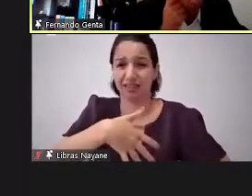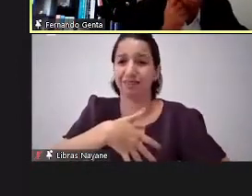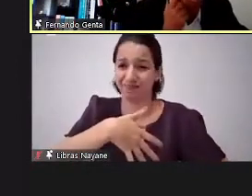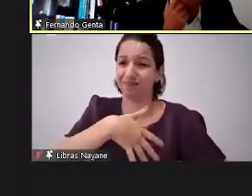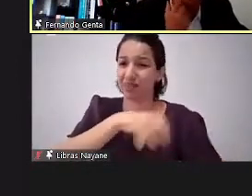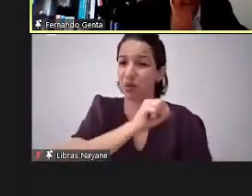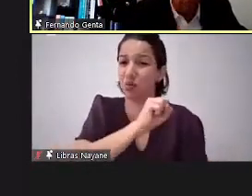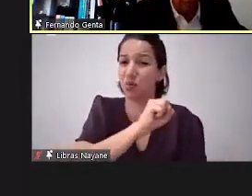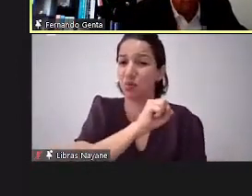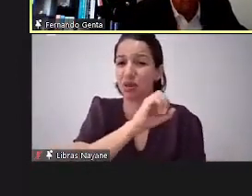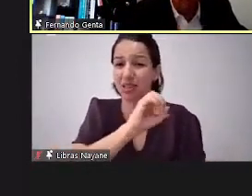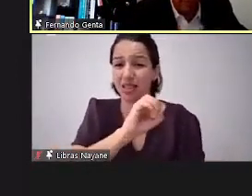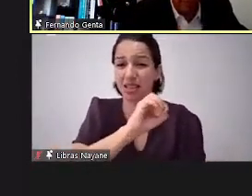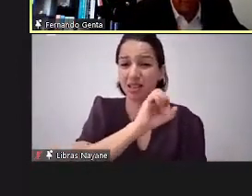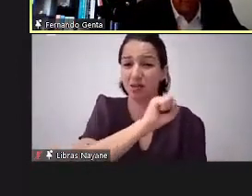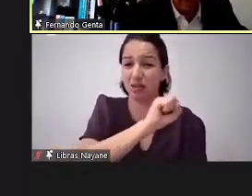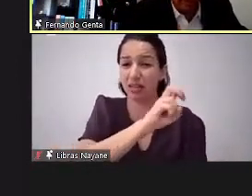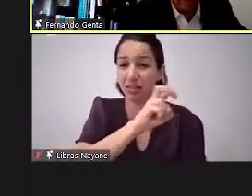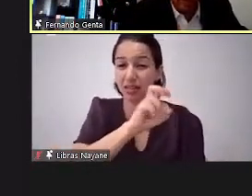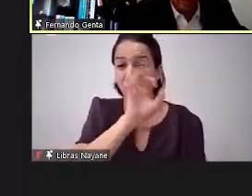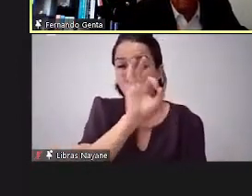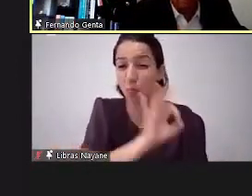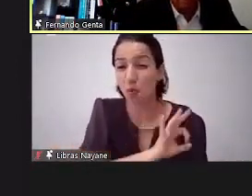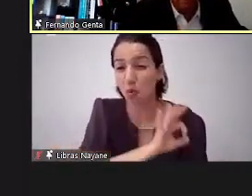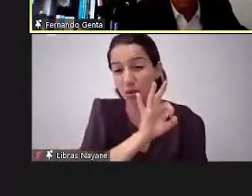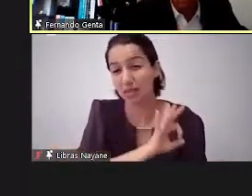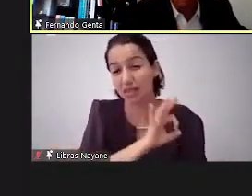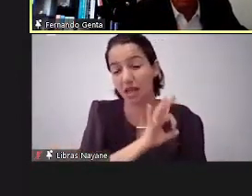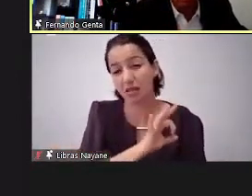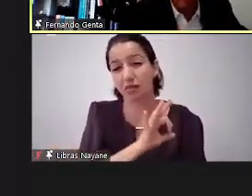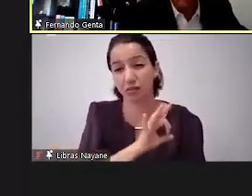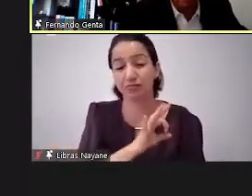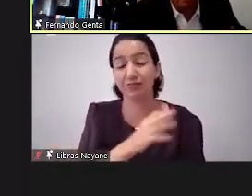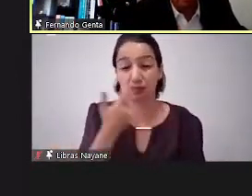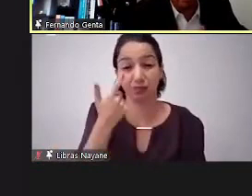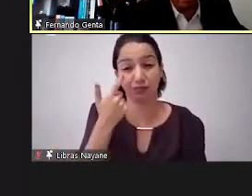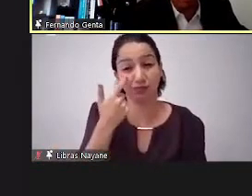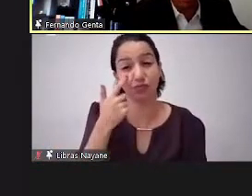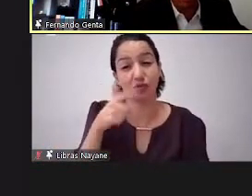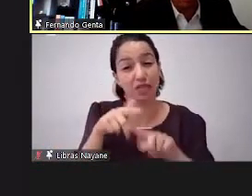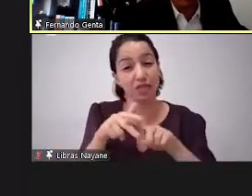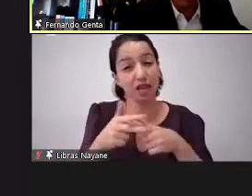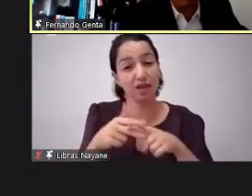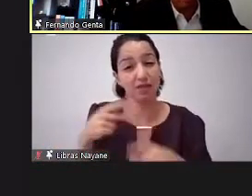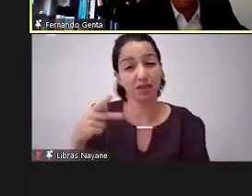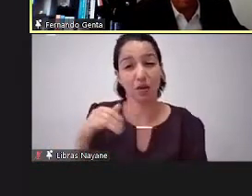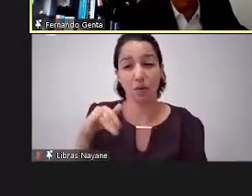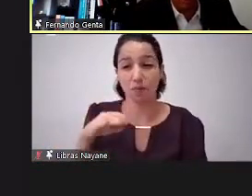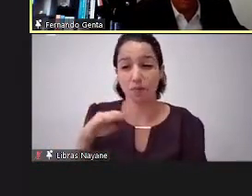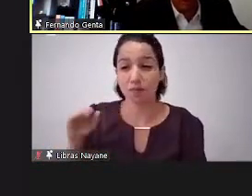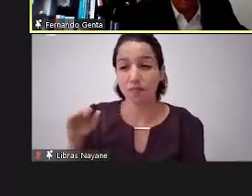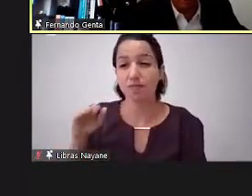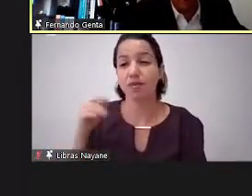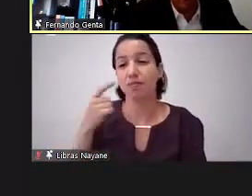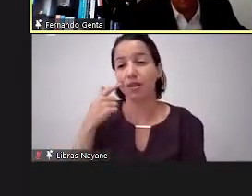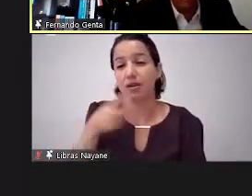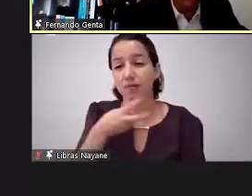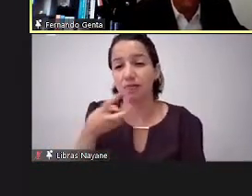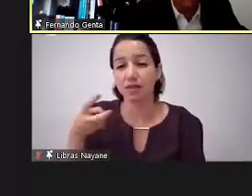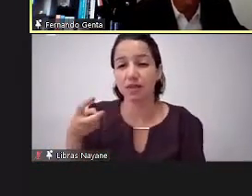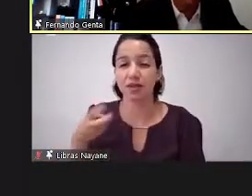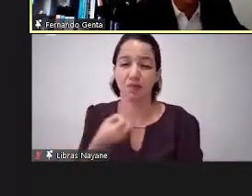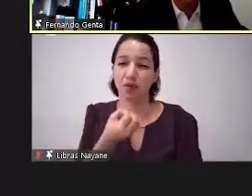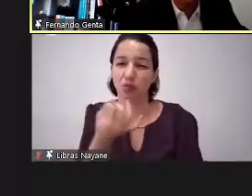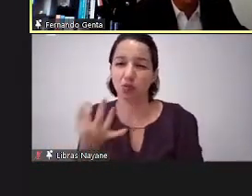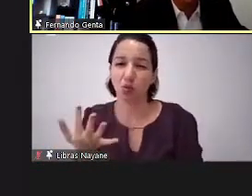we see in terms of indebtedness. And so we'll see this, how much it will